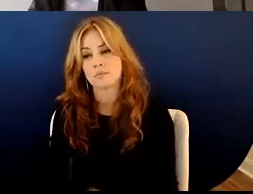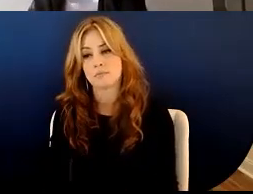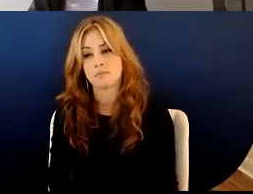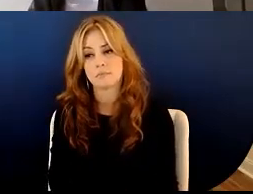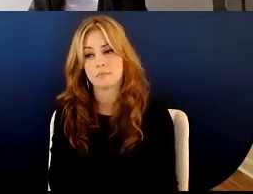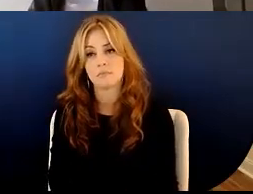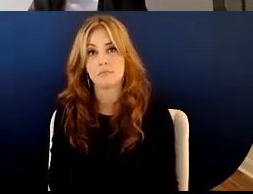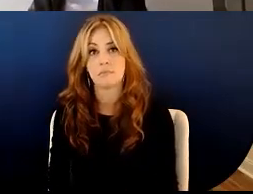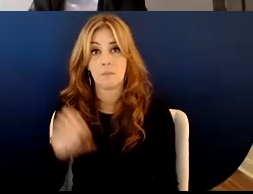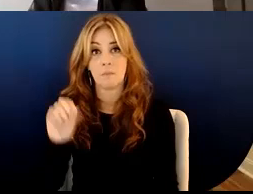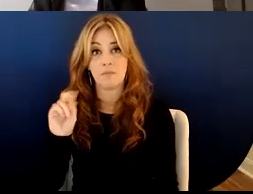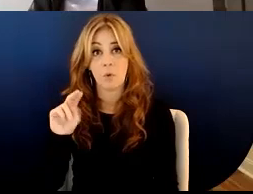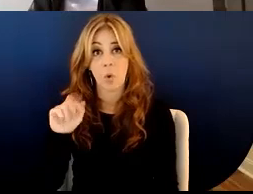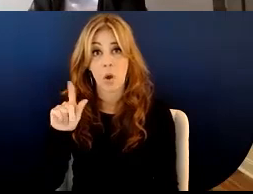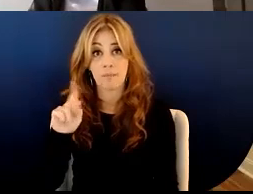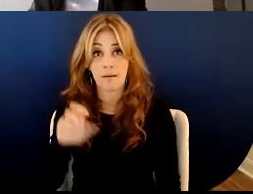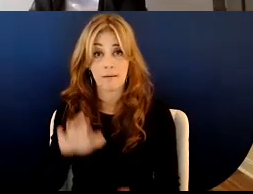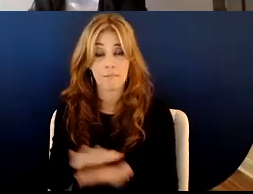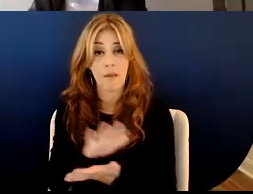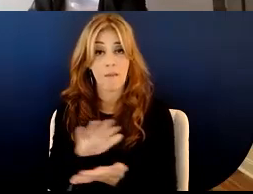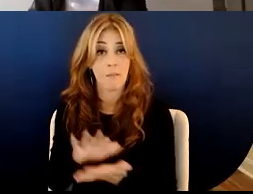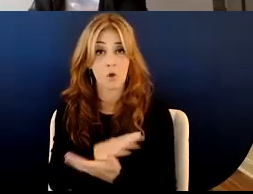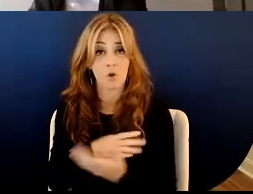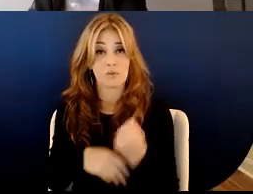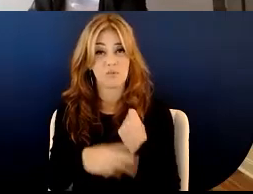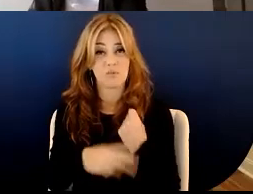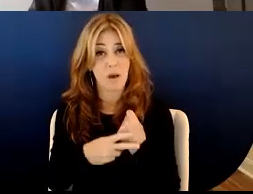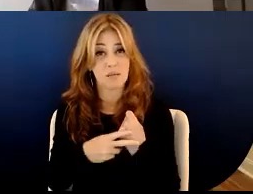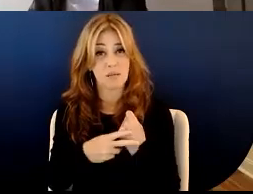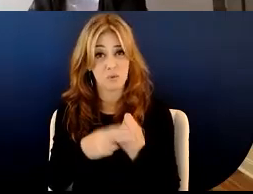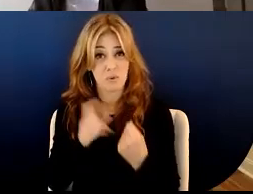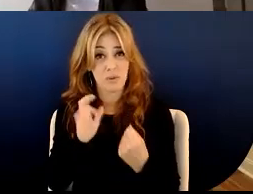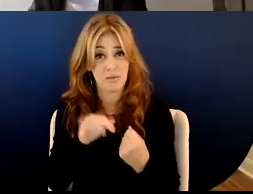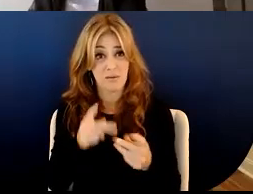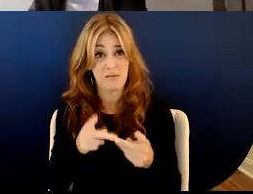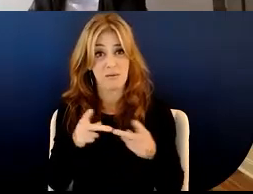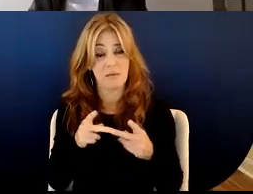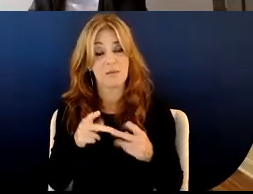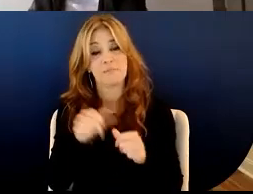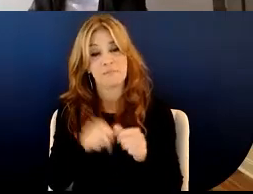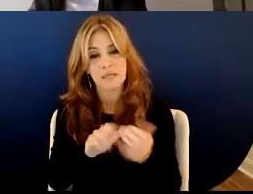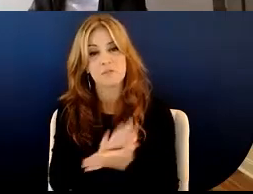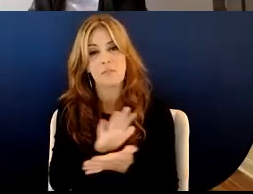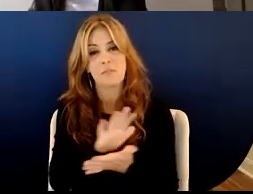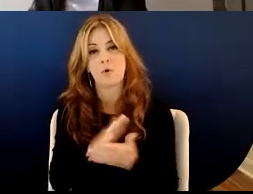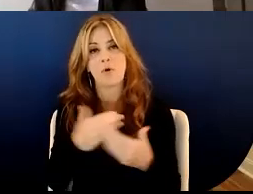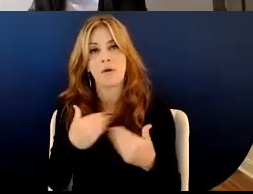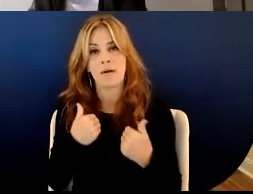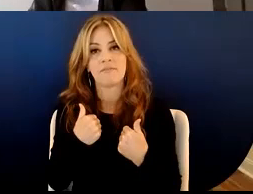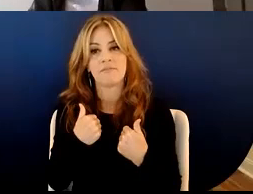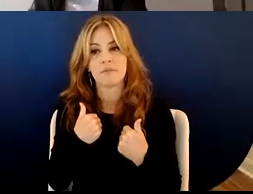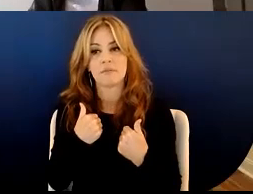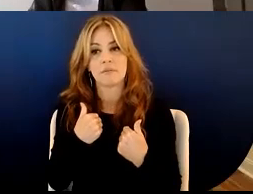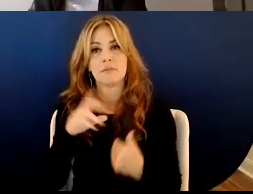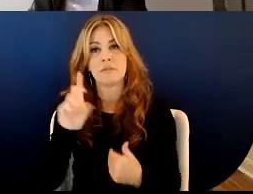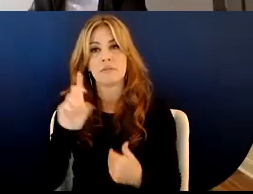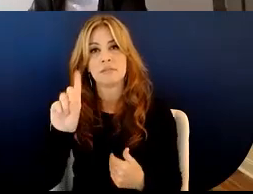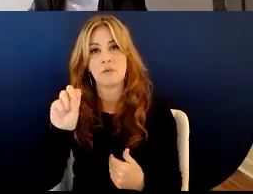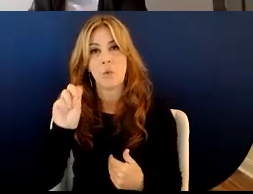online paper repository, each paper has a DOI that